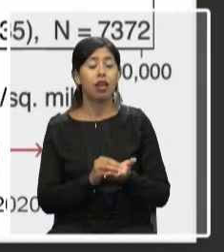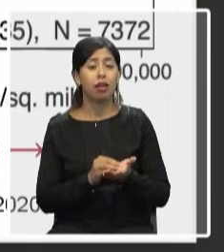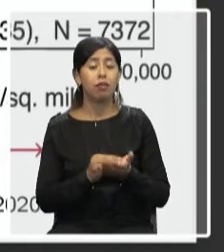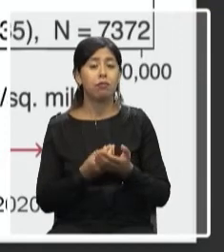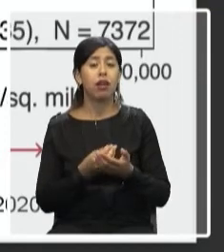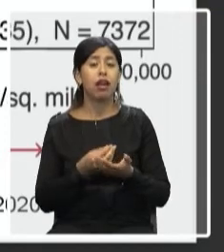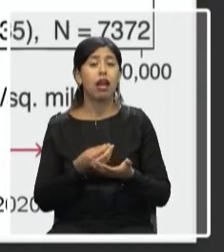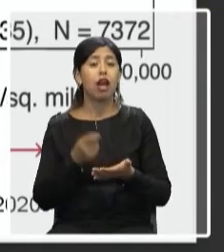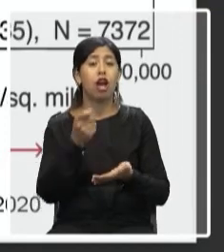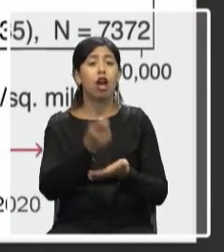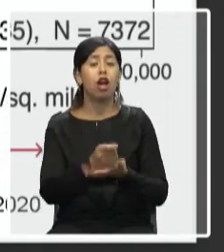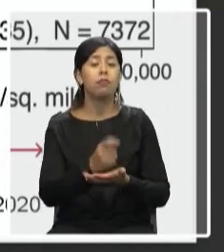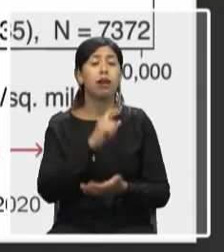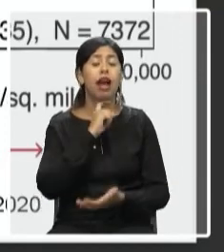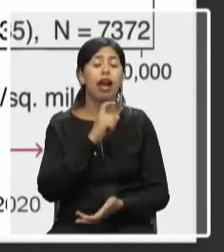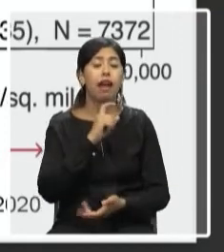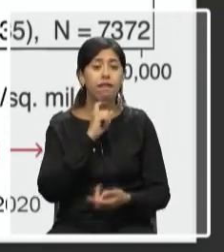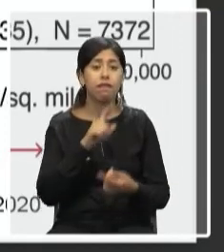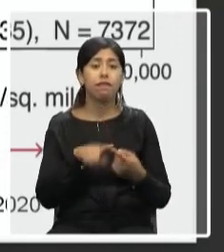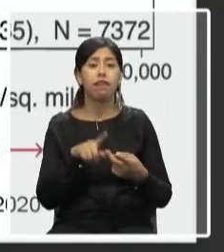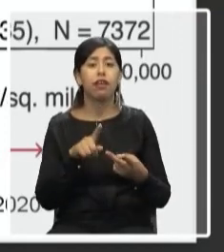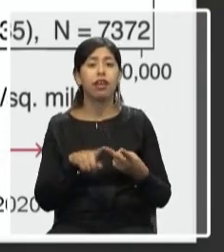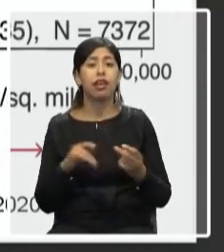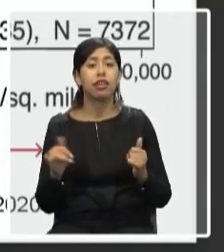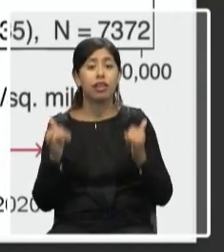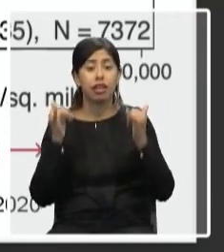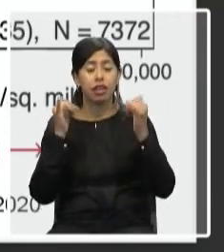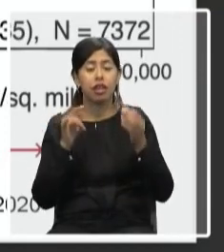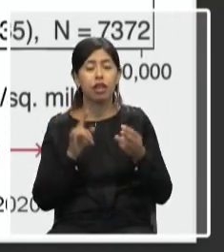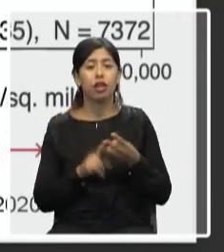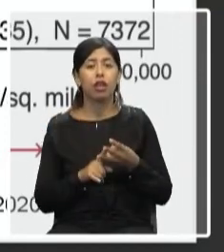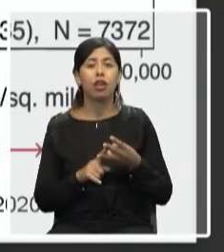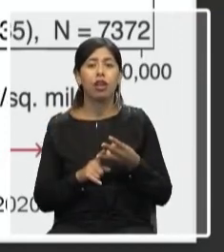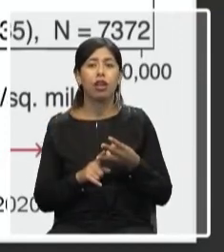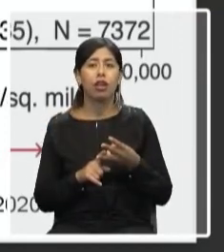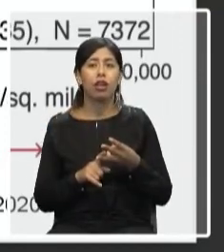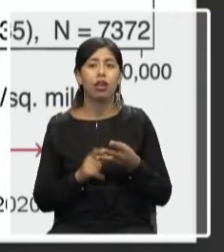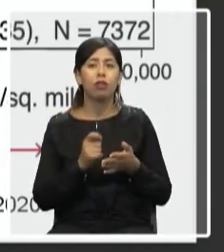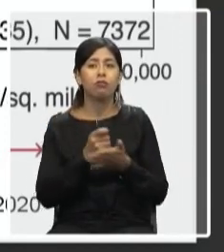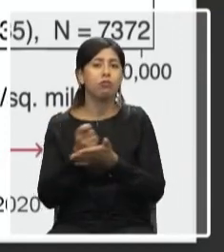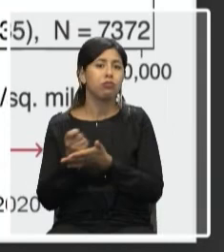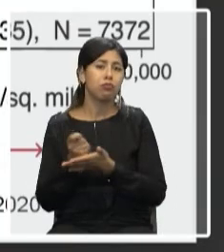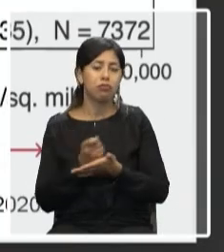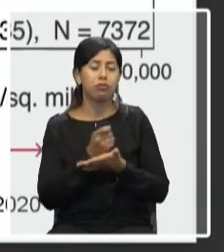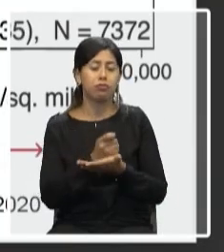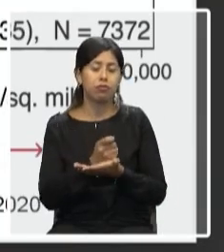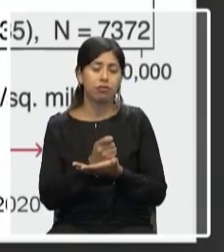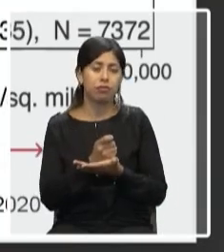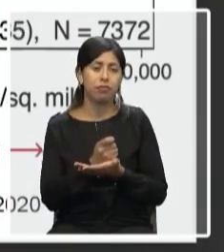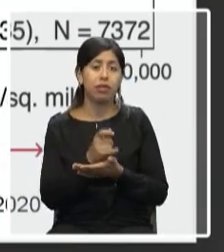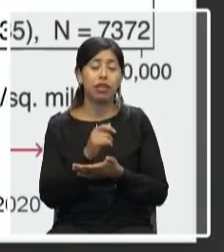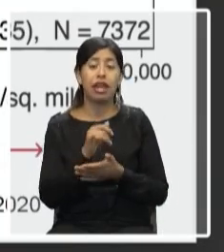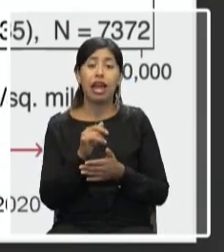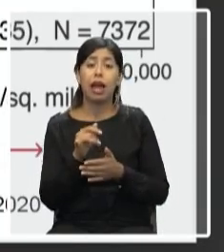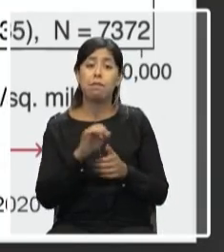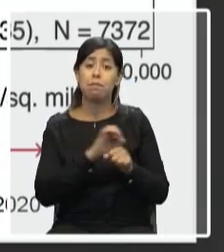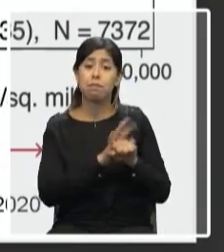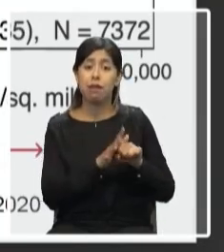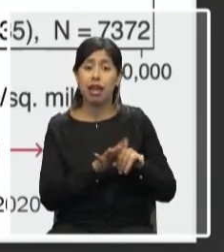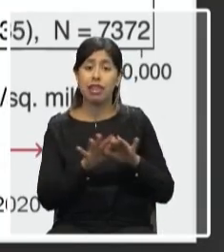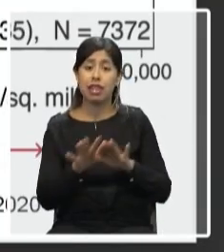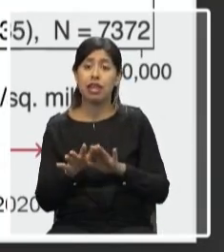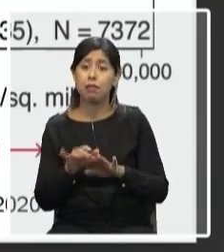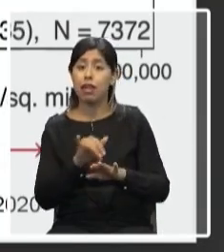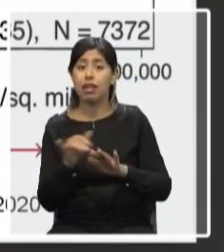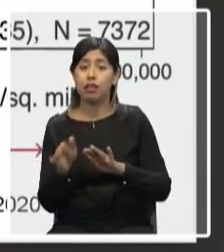shopping. It turns out that after the pandemic, employers expect that people who work in dense urban areas will work from home